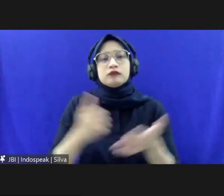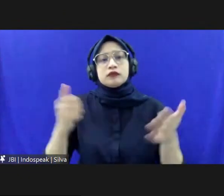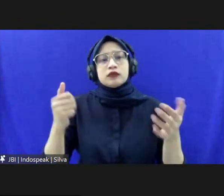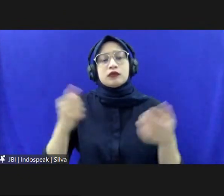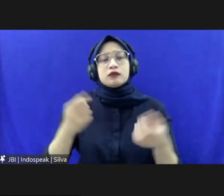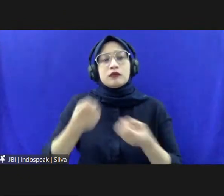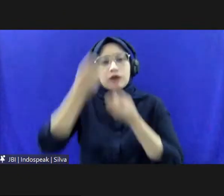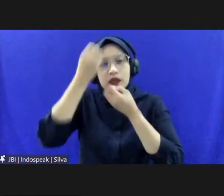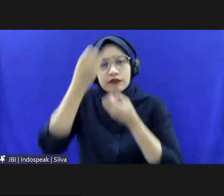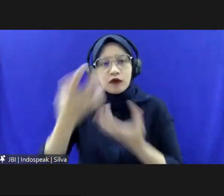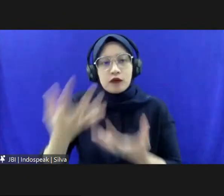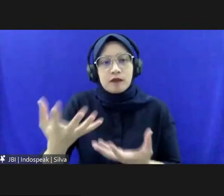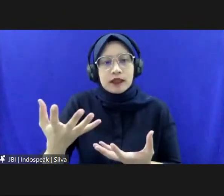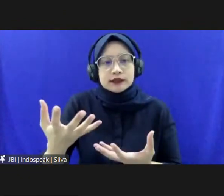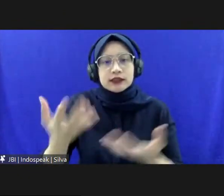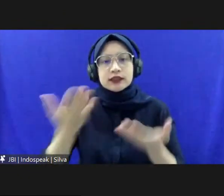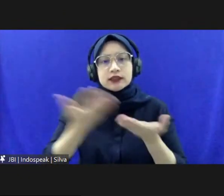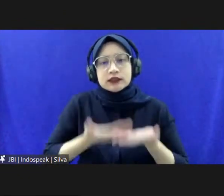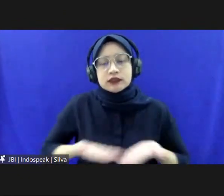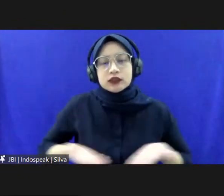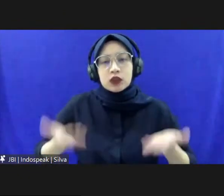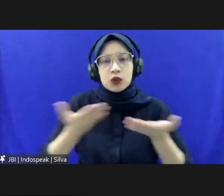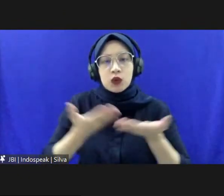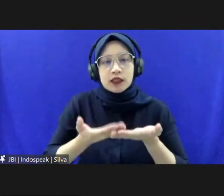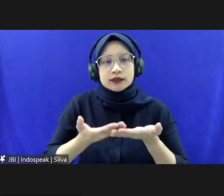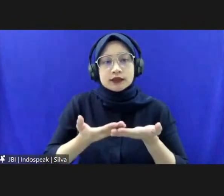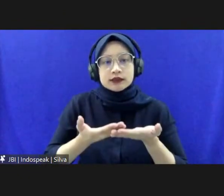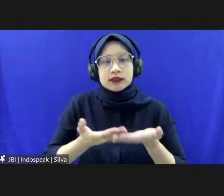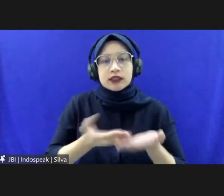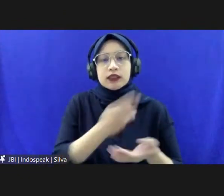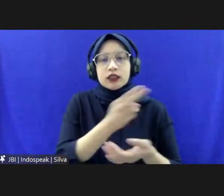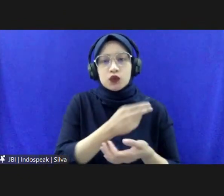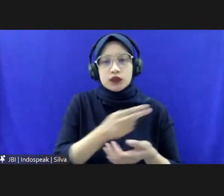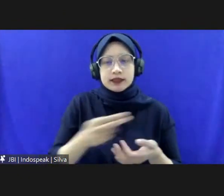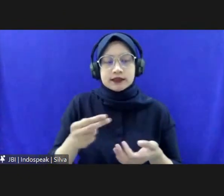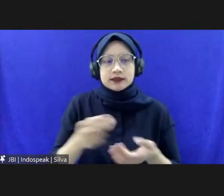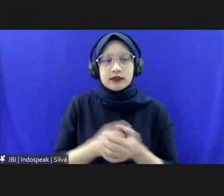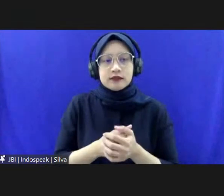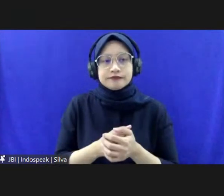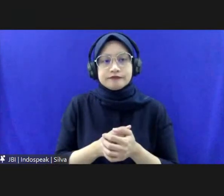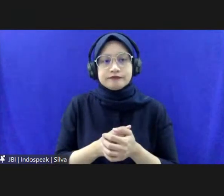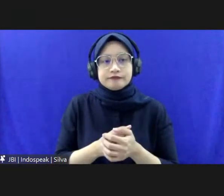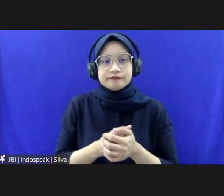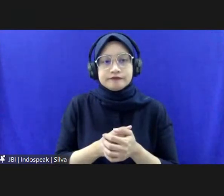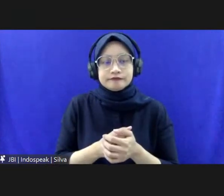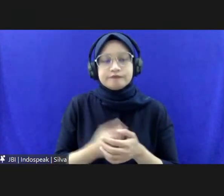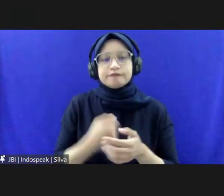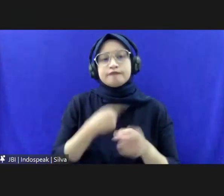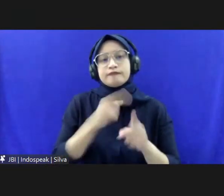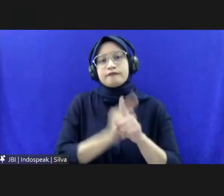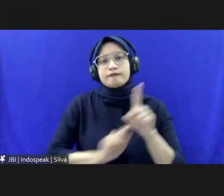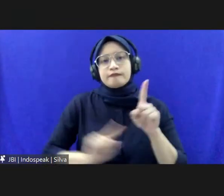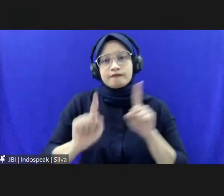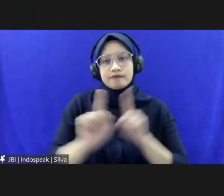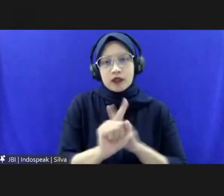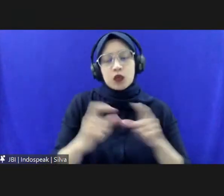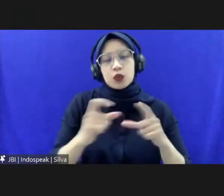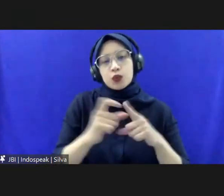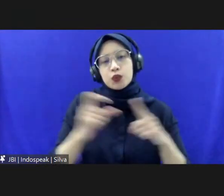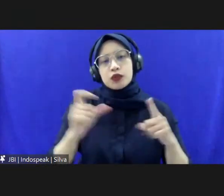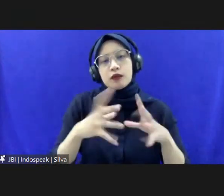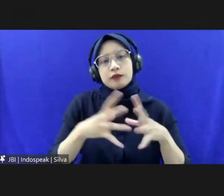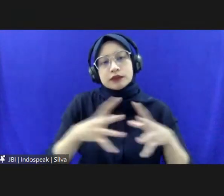current state of affairs in Indonesia. And for that, on behalf of the Indonesian Embassy in Canberra, I would like